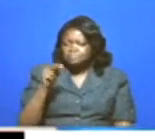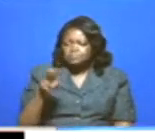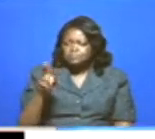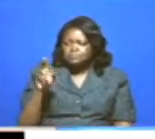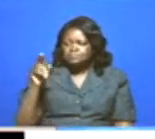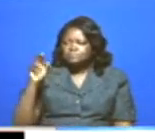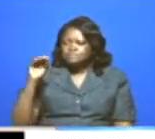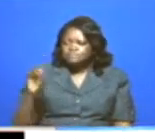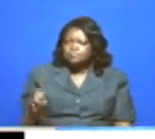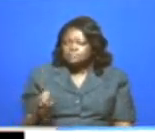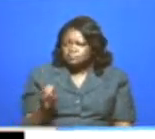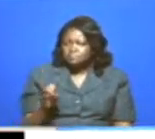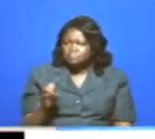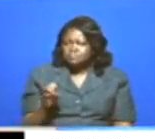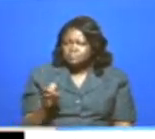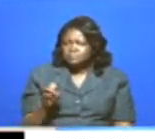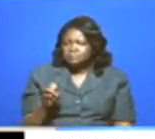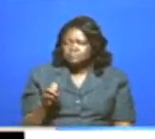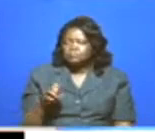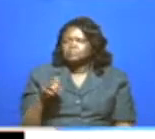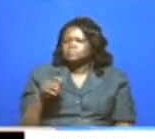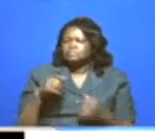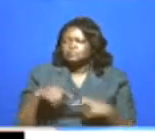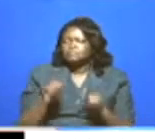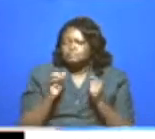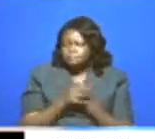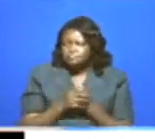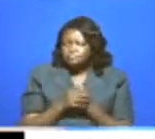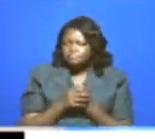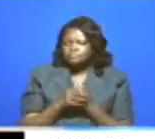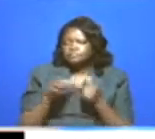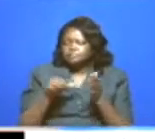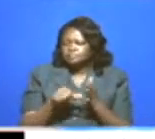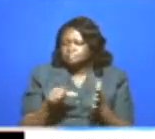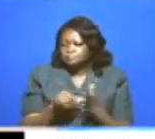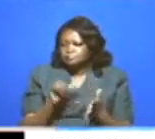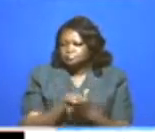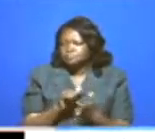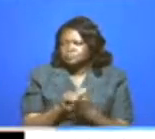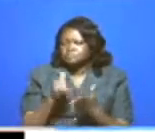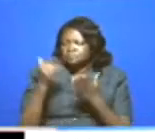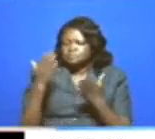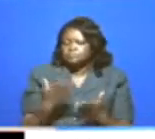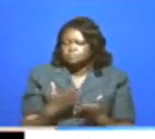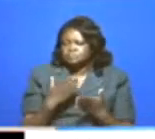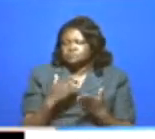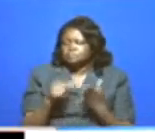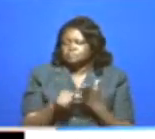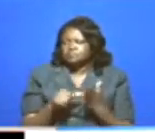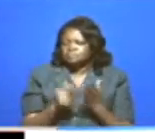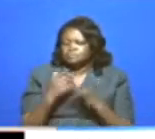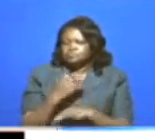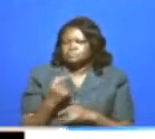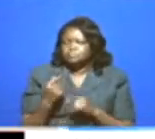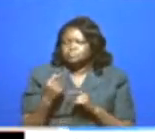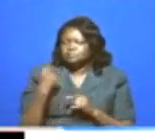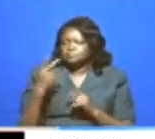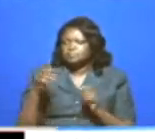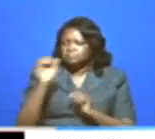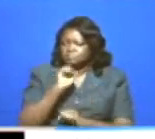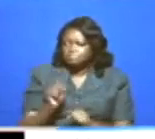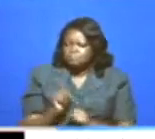Bosco Gichana is the latest victim of the political differences that has resulted in an ugly aftermath after two of his vehicles were